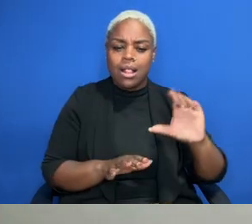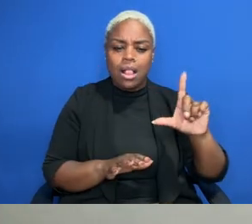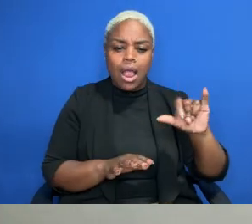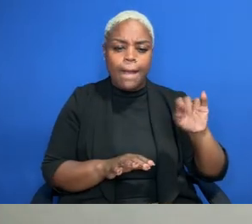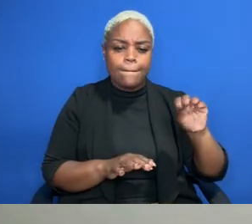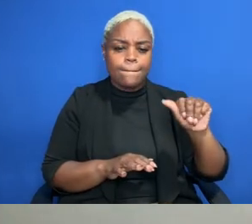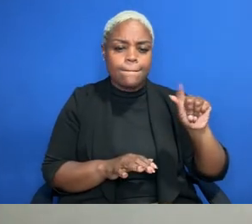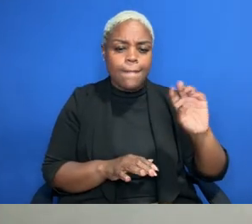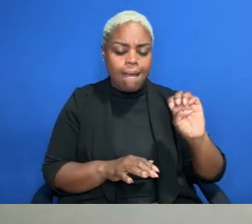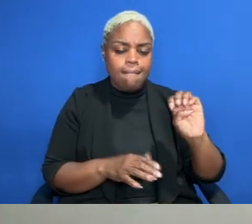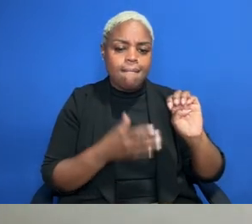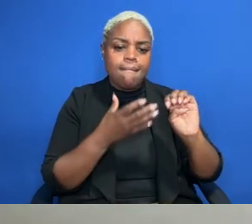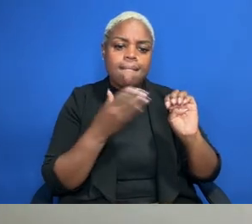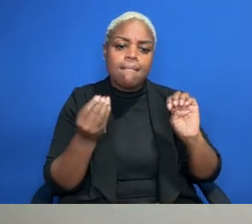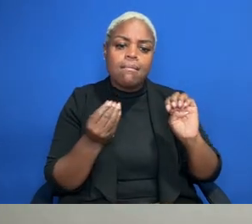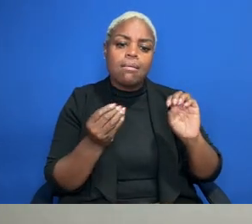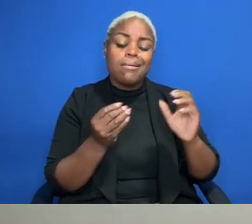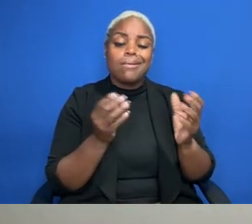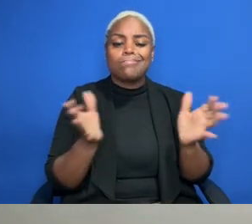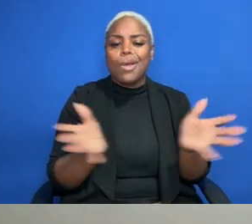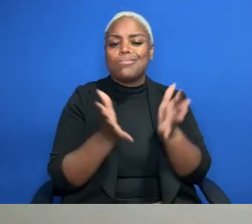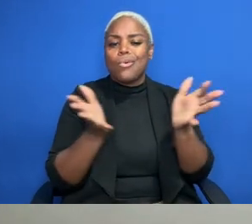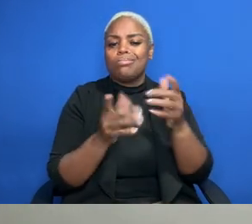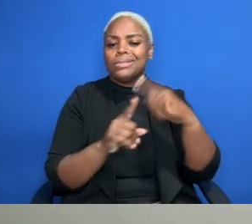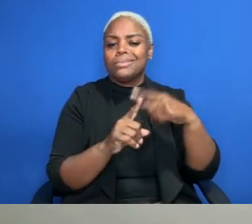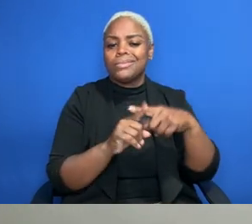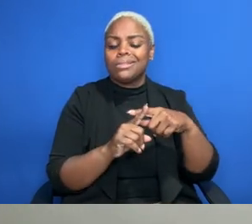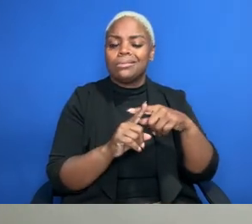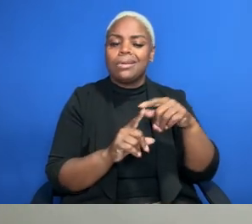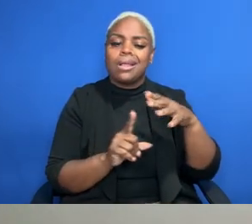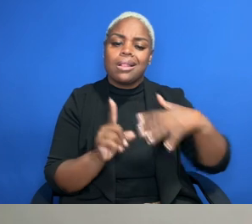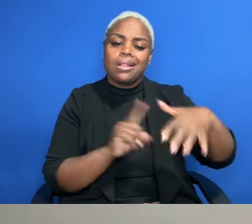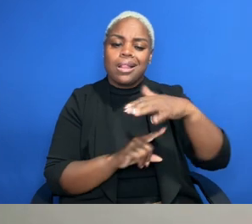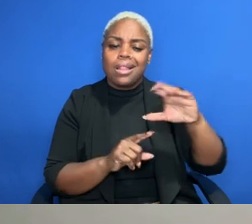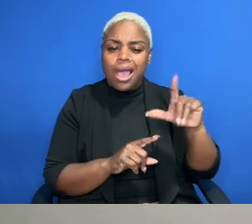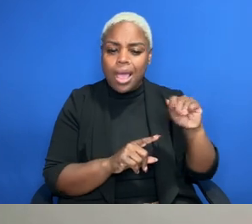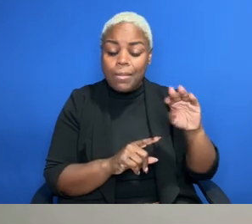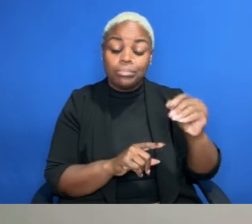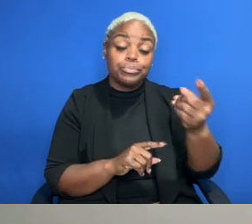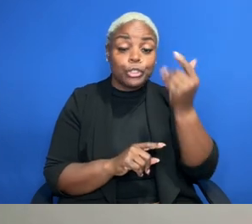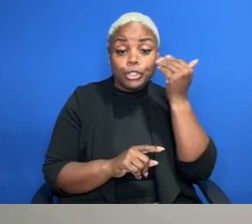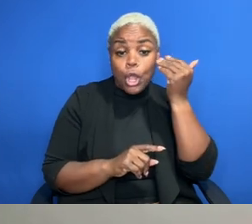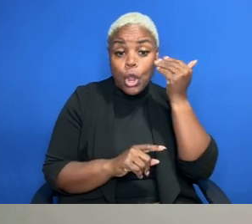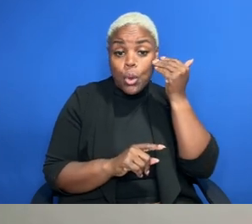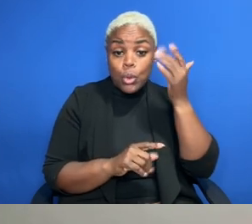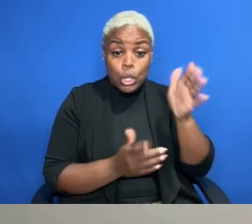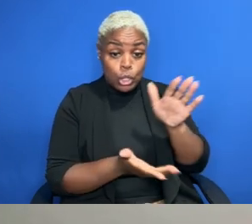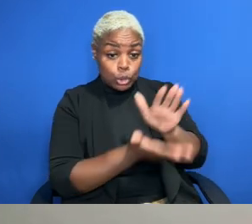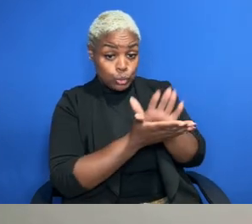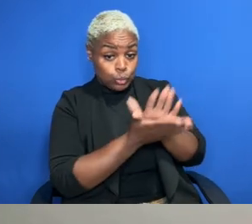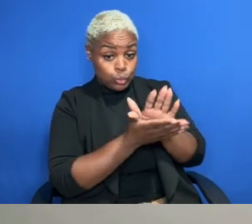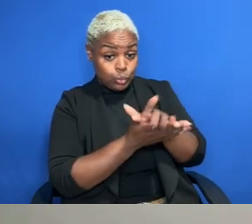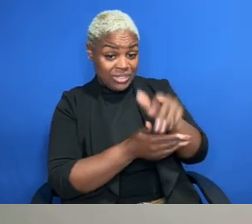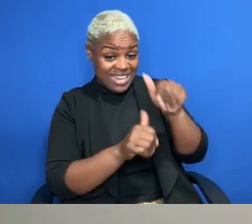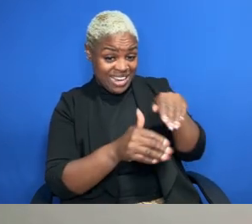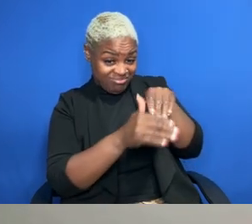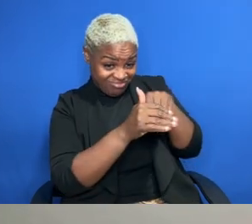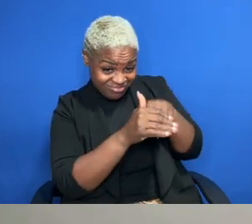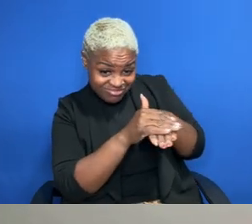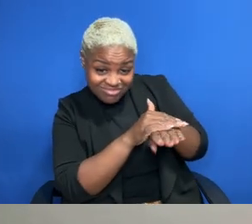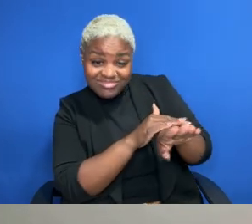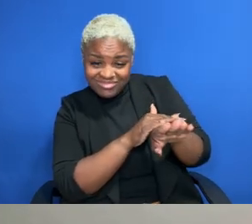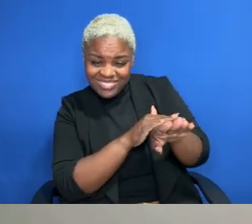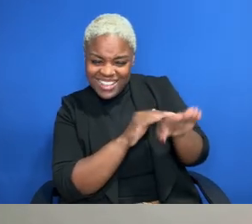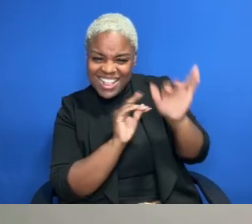about a climate and promoting a positive climate. And that's,